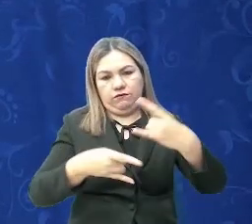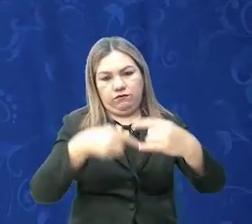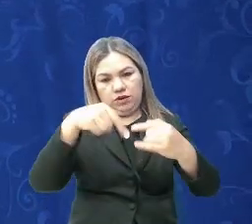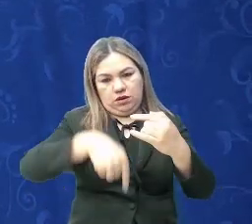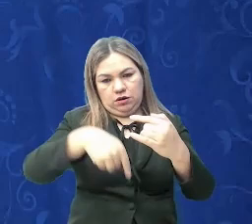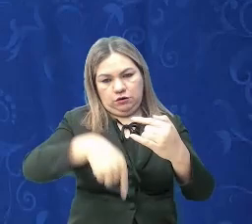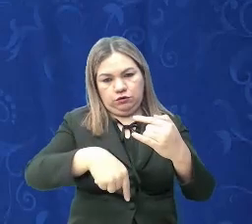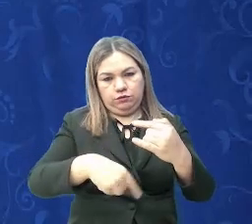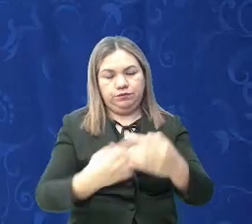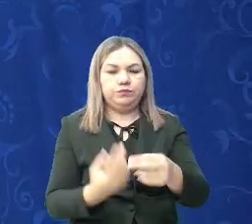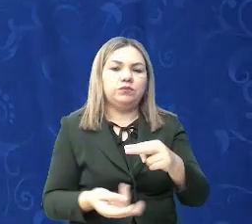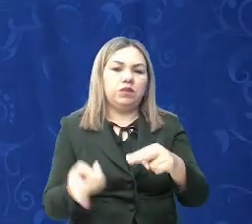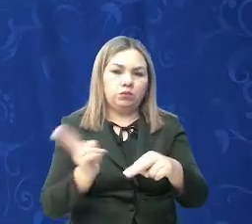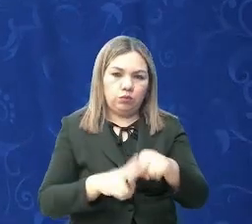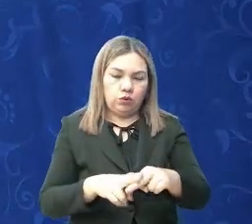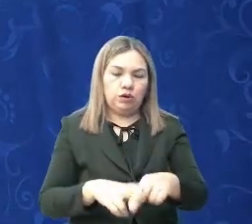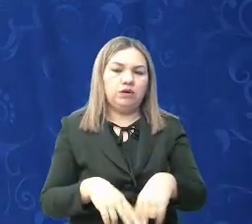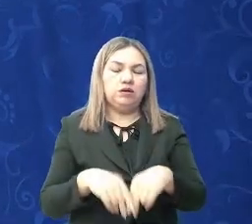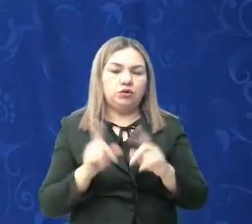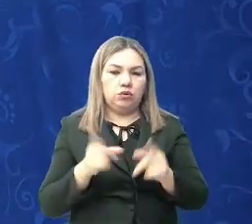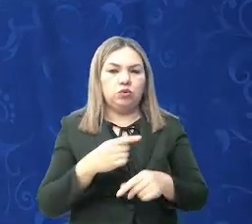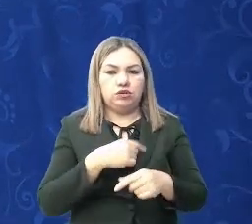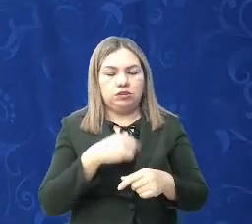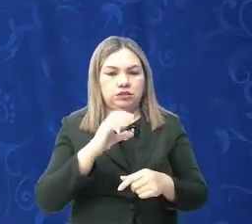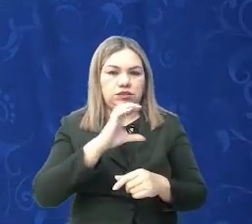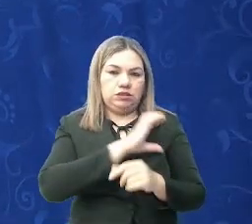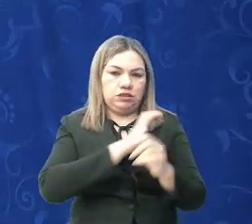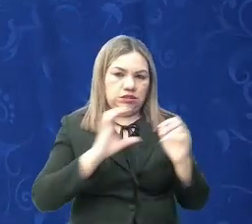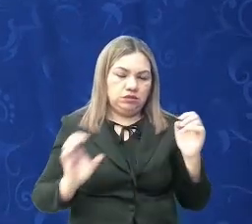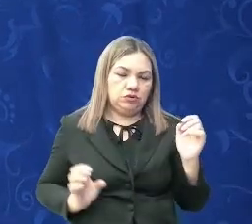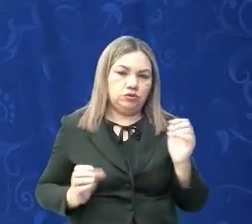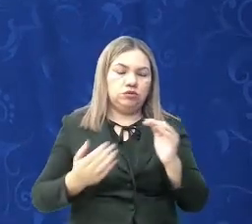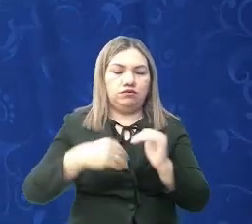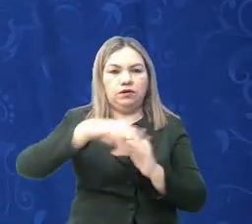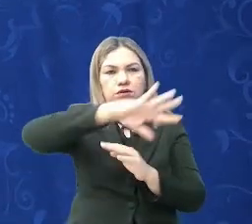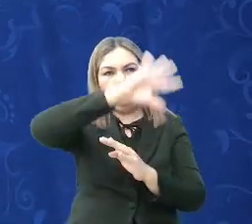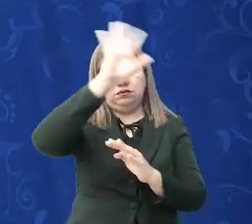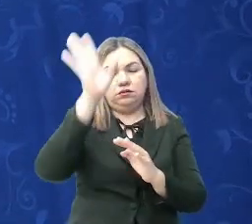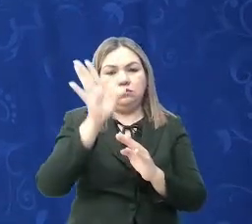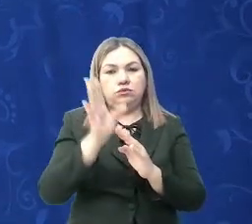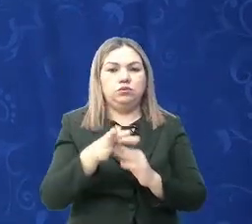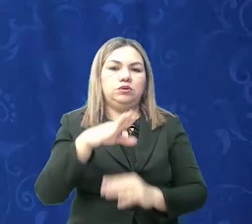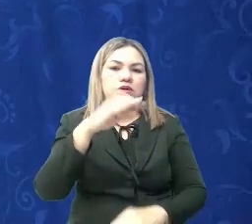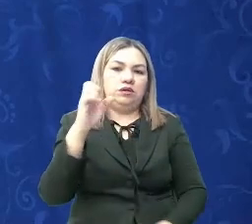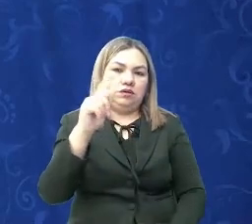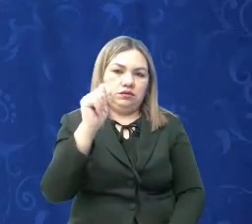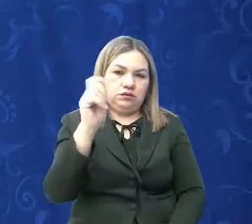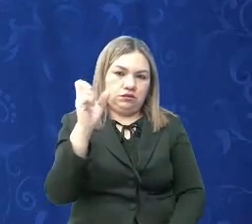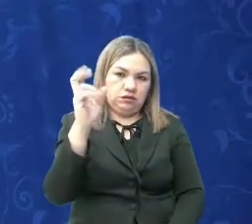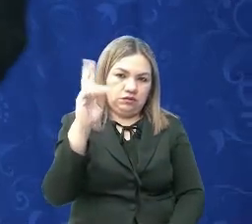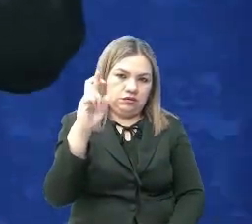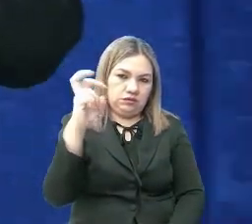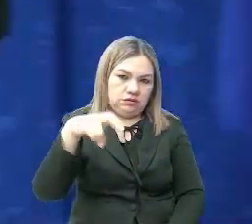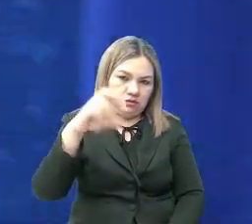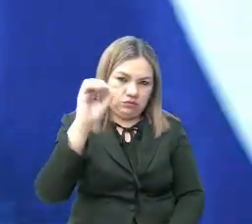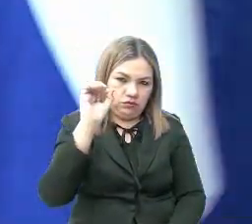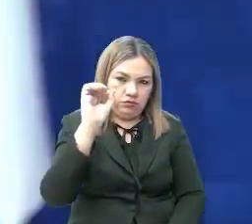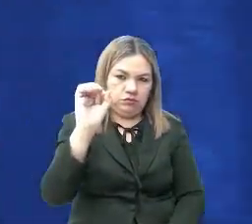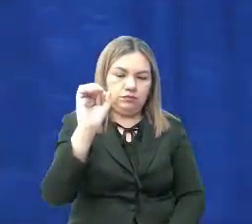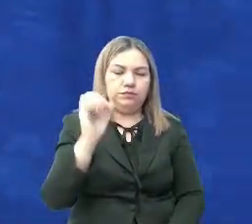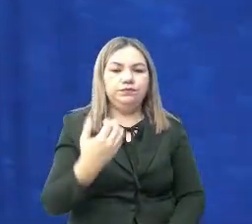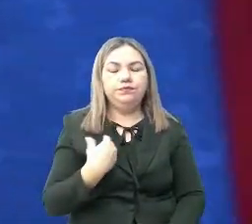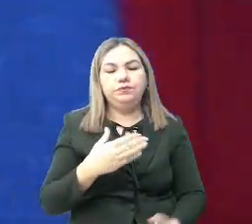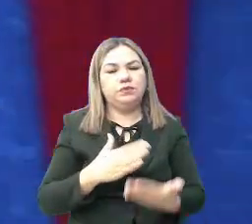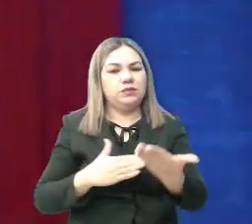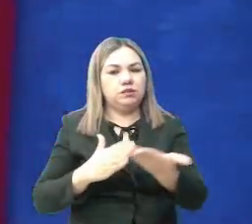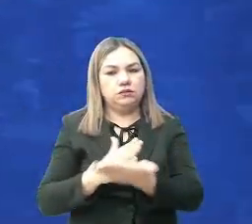Christ, you go to heavens. To live an eternal life, you're going to live forever, or in heavens or